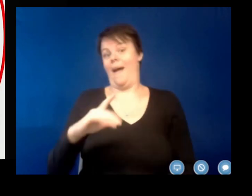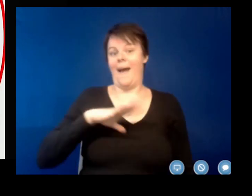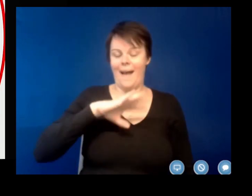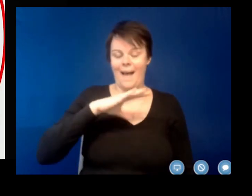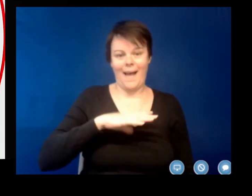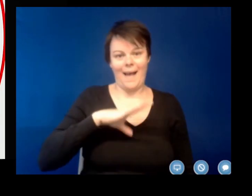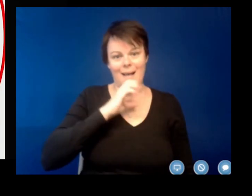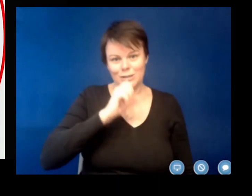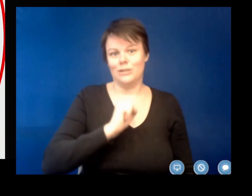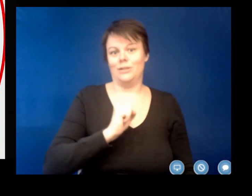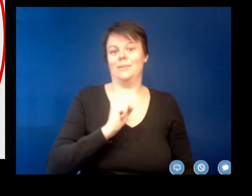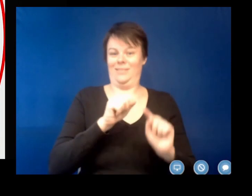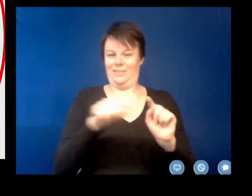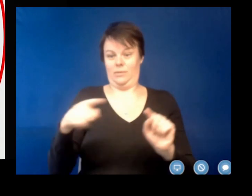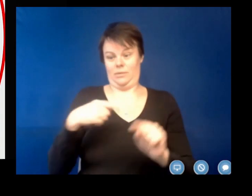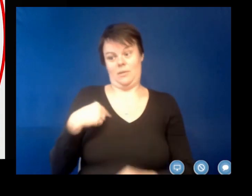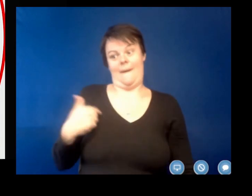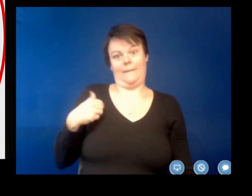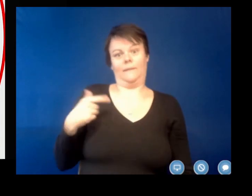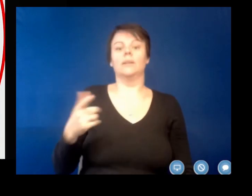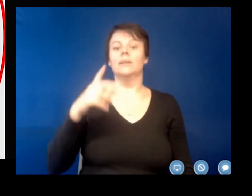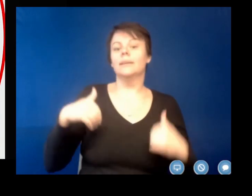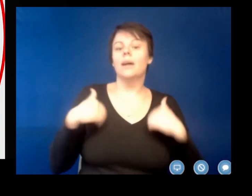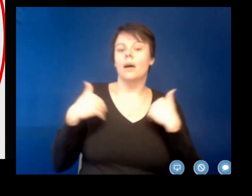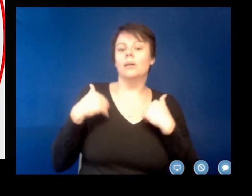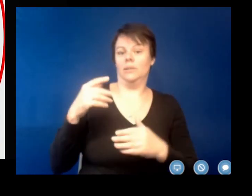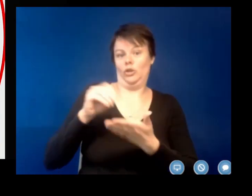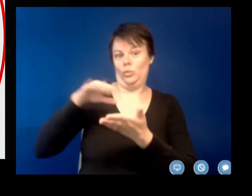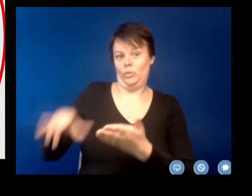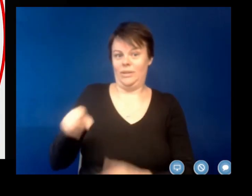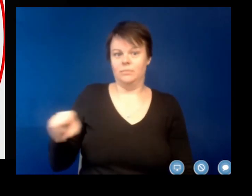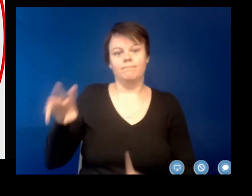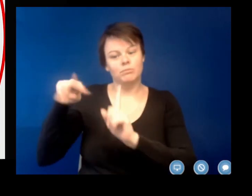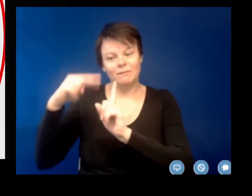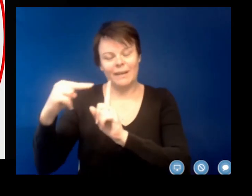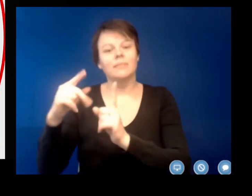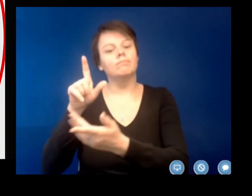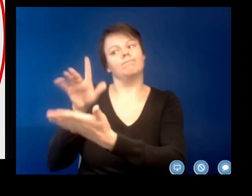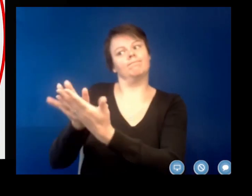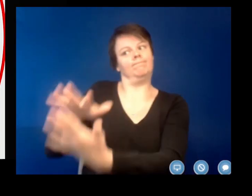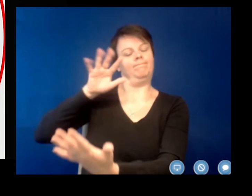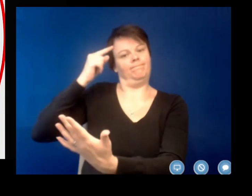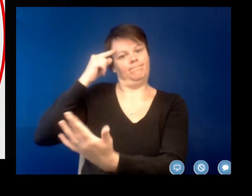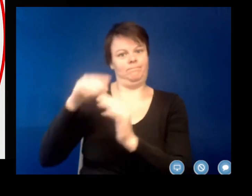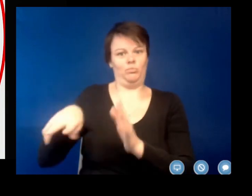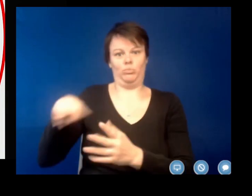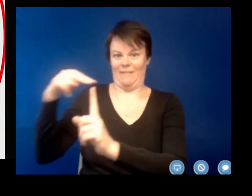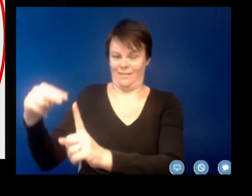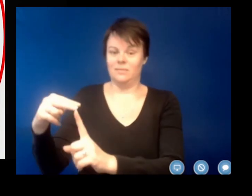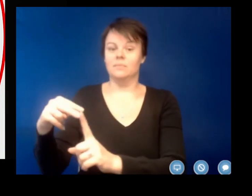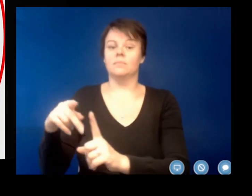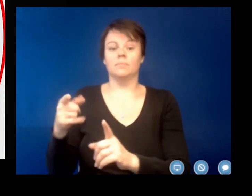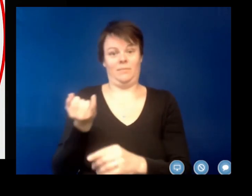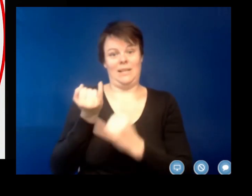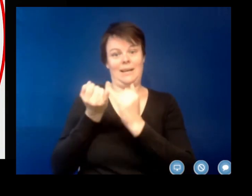And those who had been related to abstract social spaces